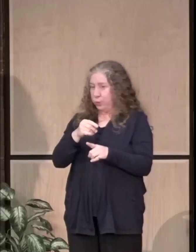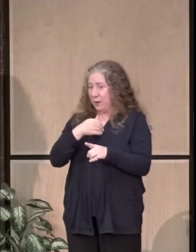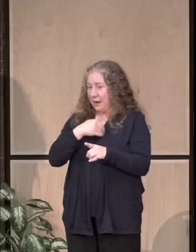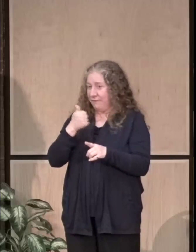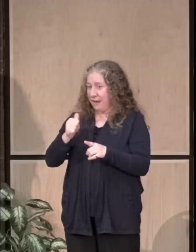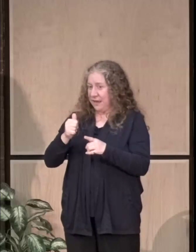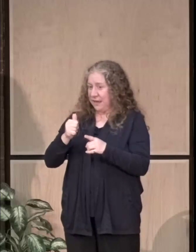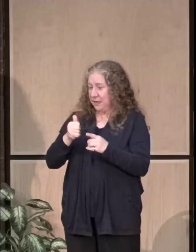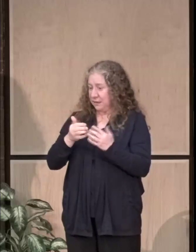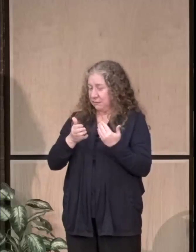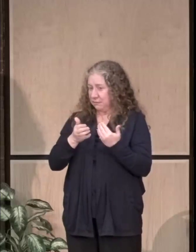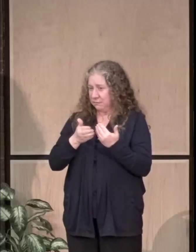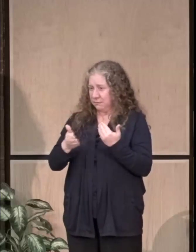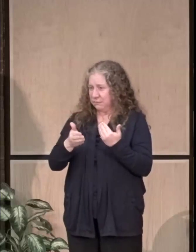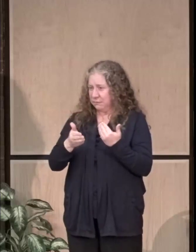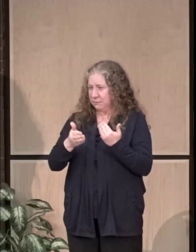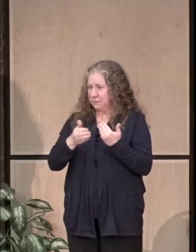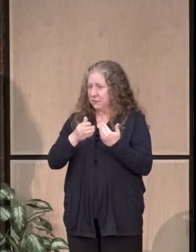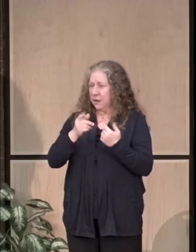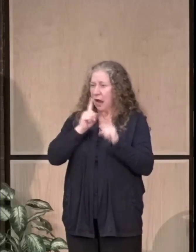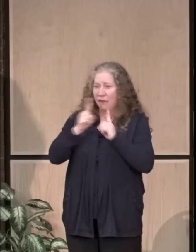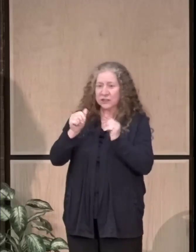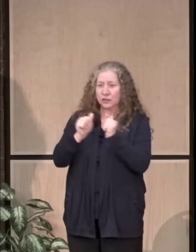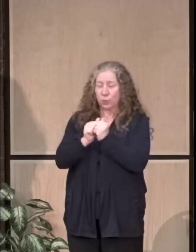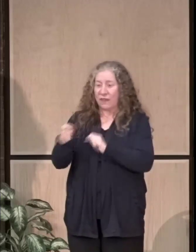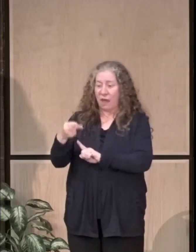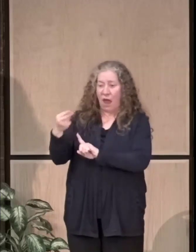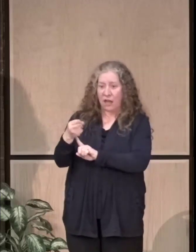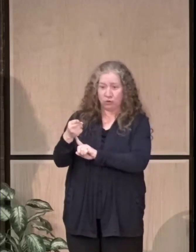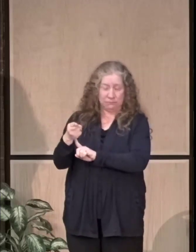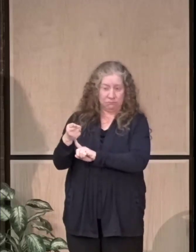October 25th? Directly with Hodgson?